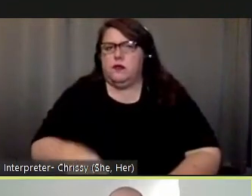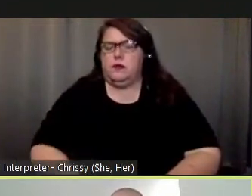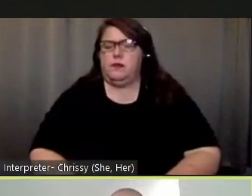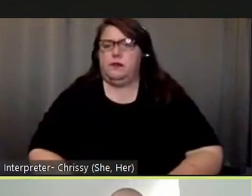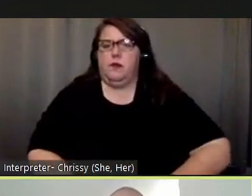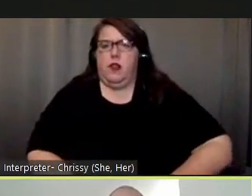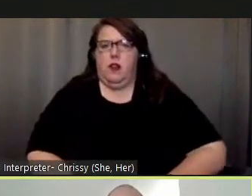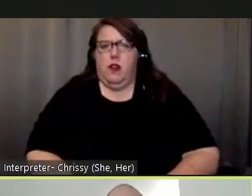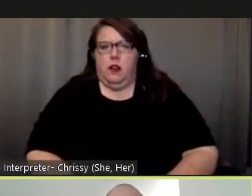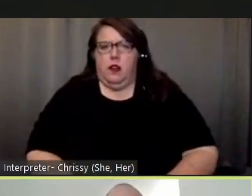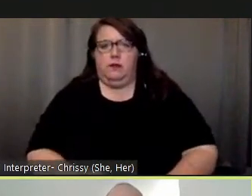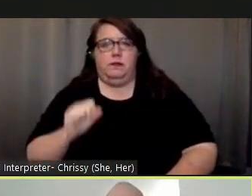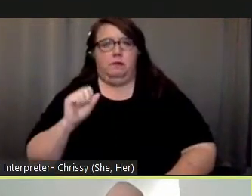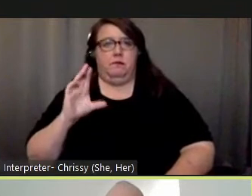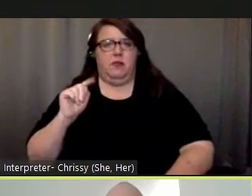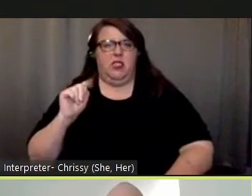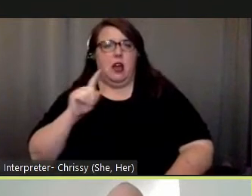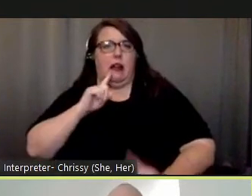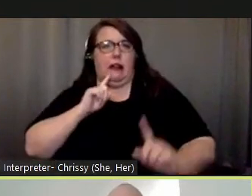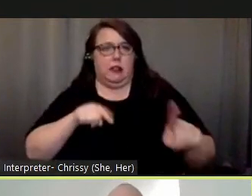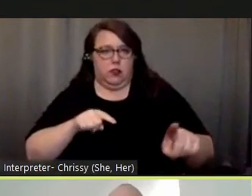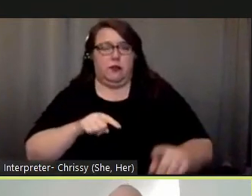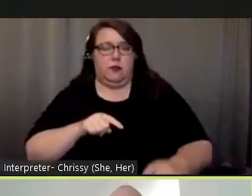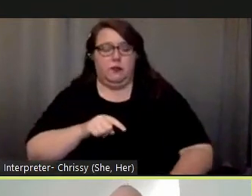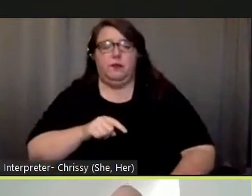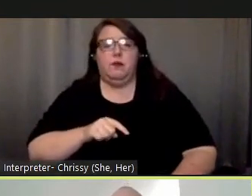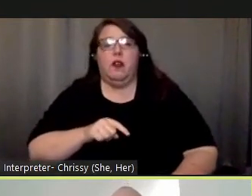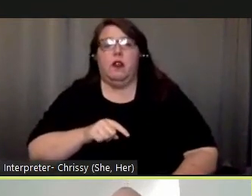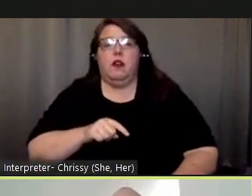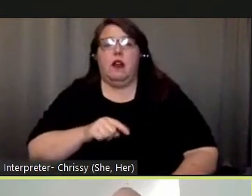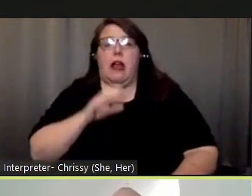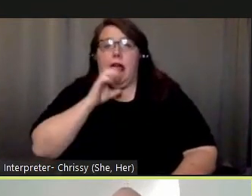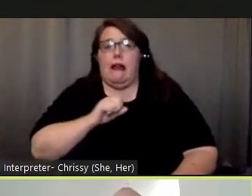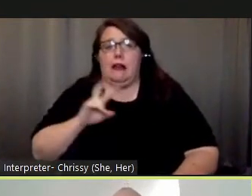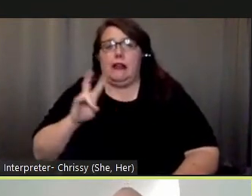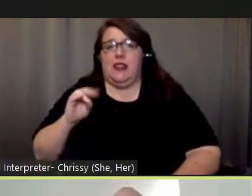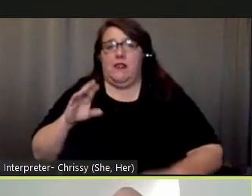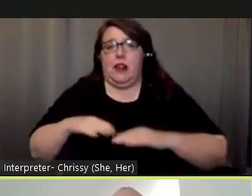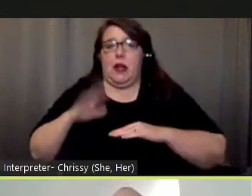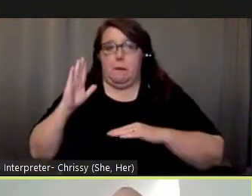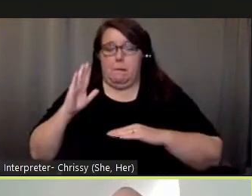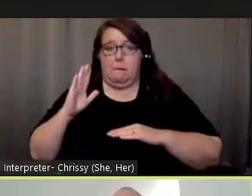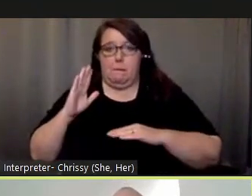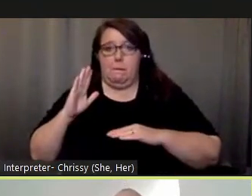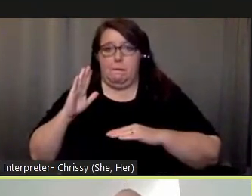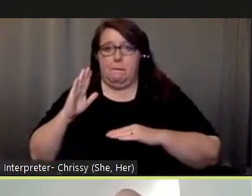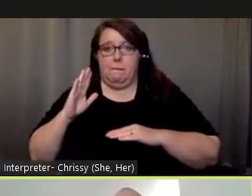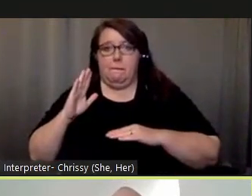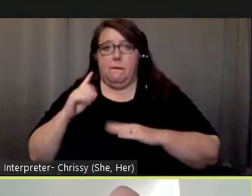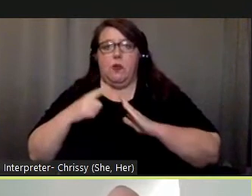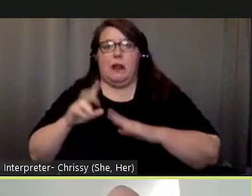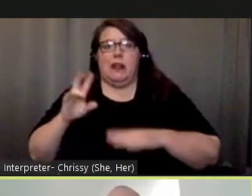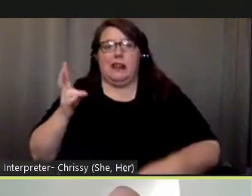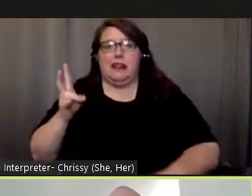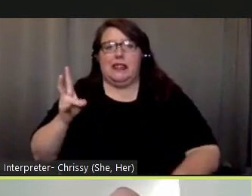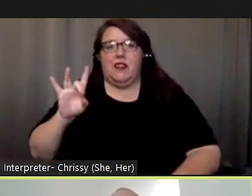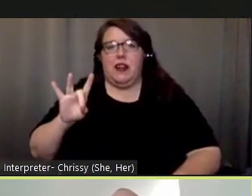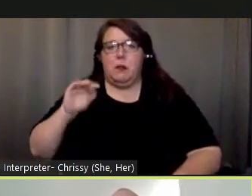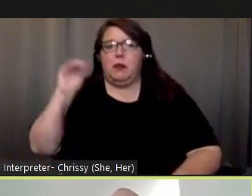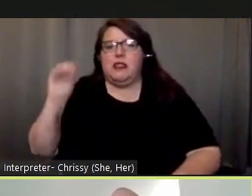Well, this is Scott. I'll take that question. 70 and up represent 78% of the